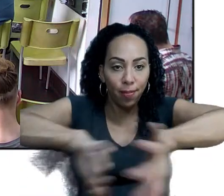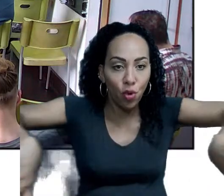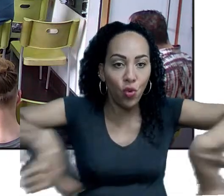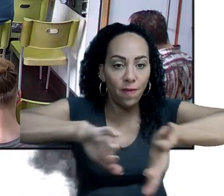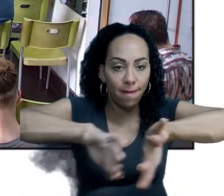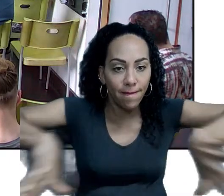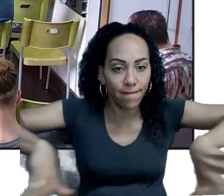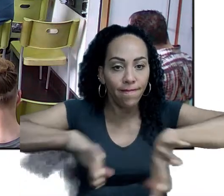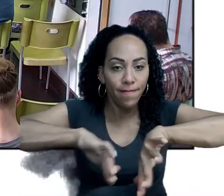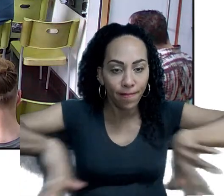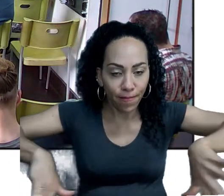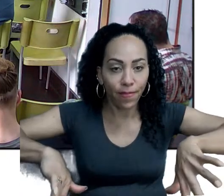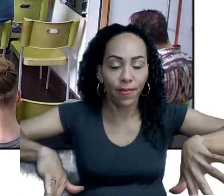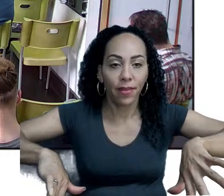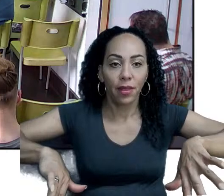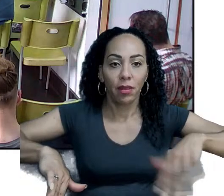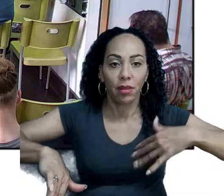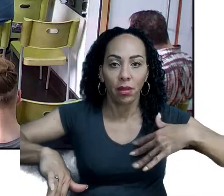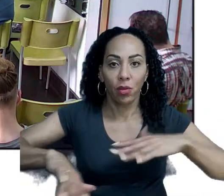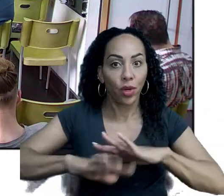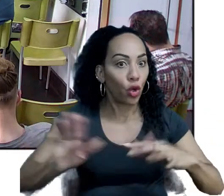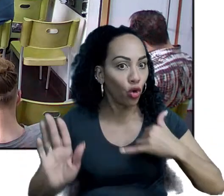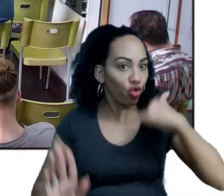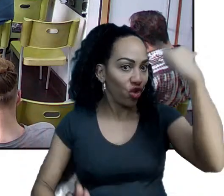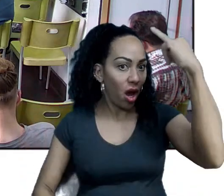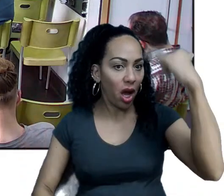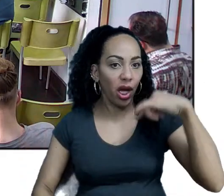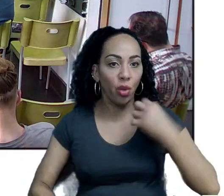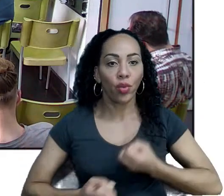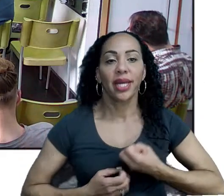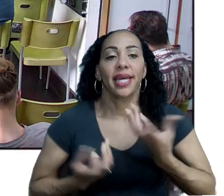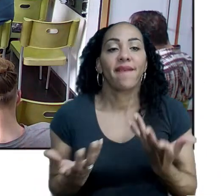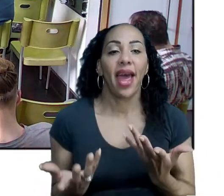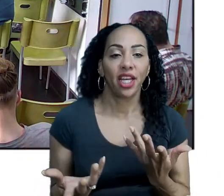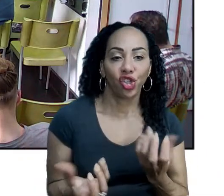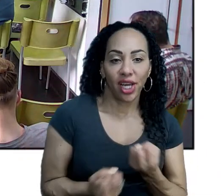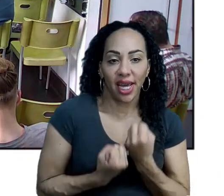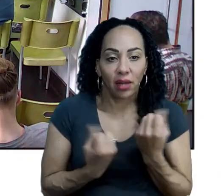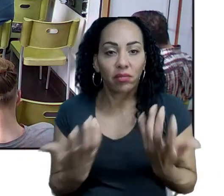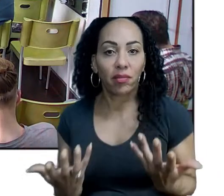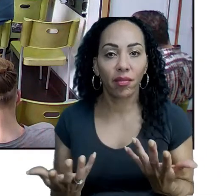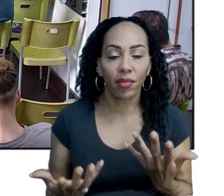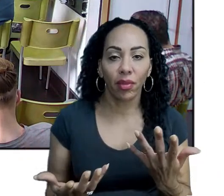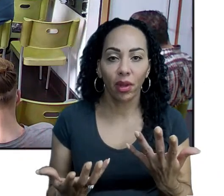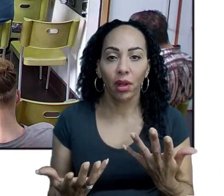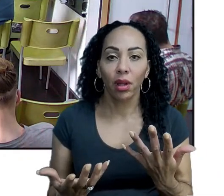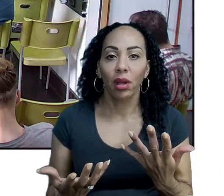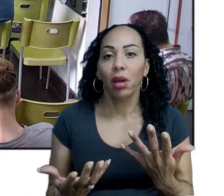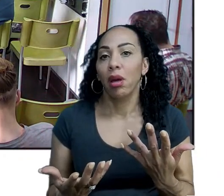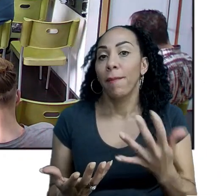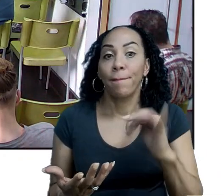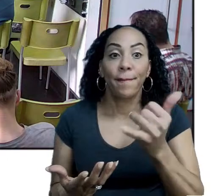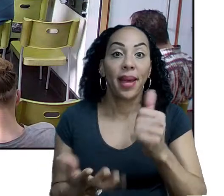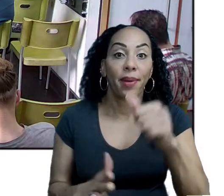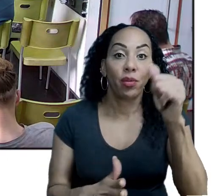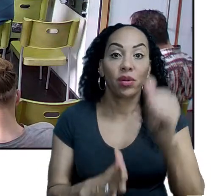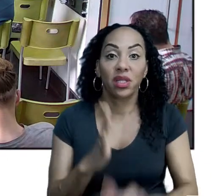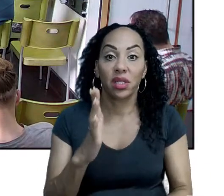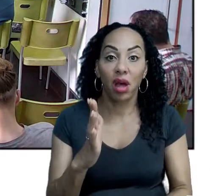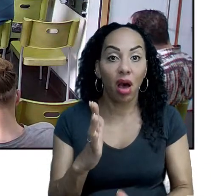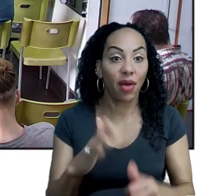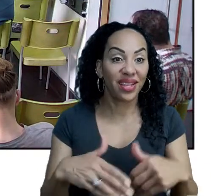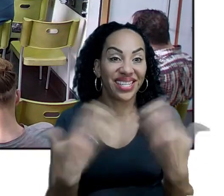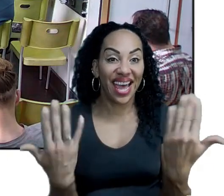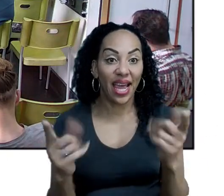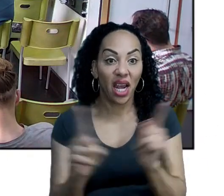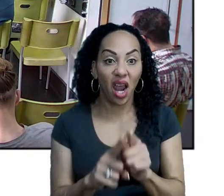of energy into that as well. It might seem like quite a clunky thing to do, but we might start the day like this, and then we might go, right,